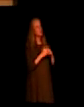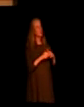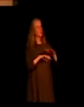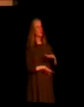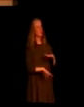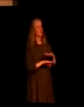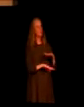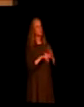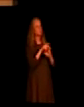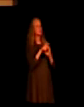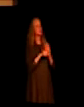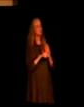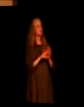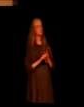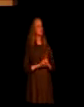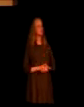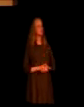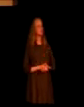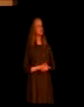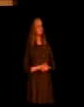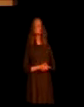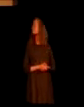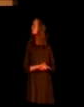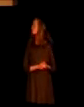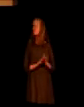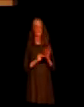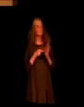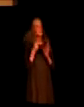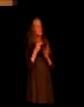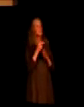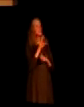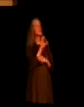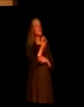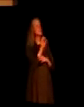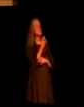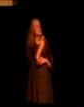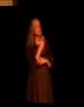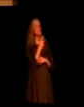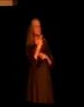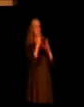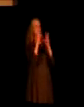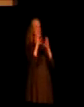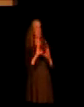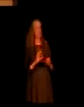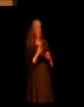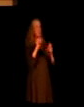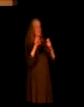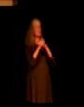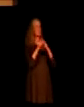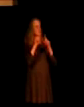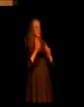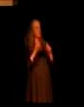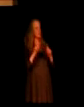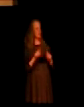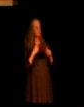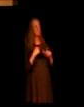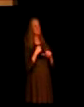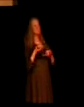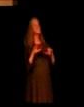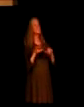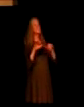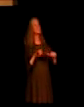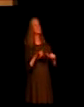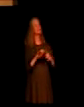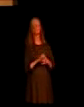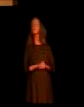principles. We even did some doubled CO2 climate change test, and so this was on